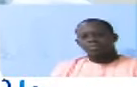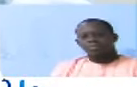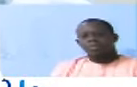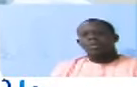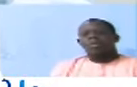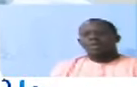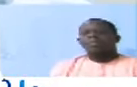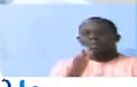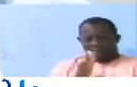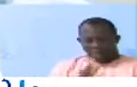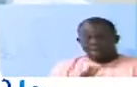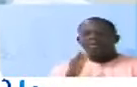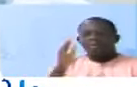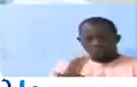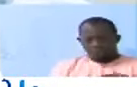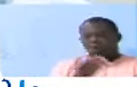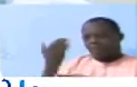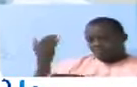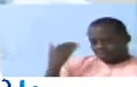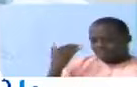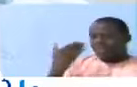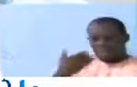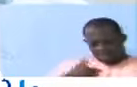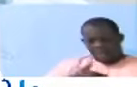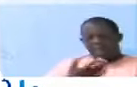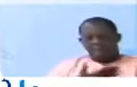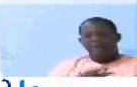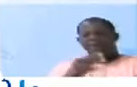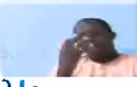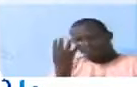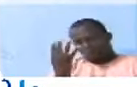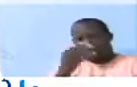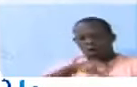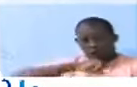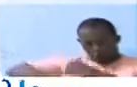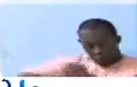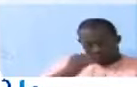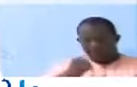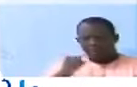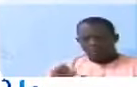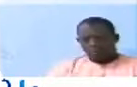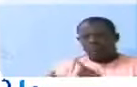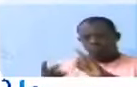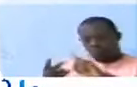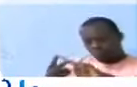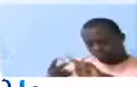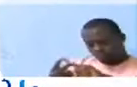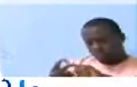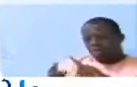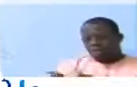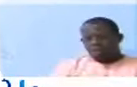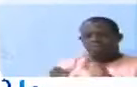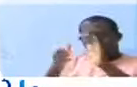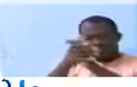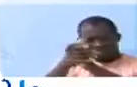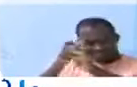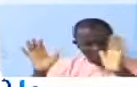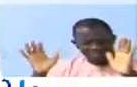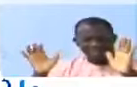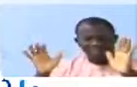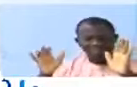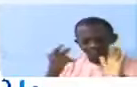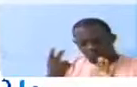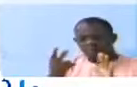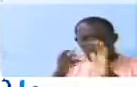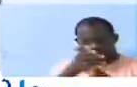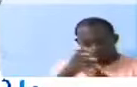tujele. Yes, formerly I had that, but now I have. Olmantare ya sa infa no fulo be tujele. I have